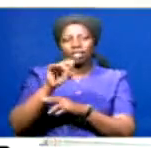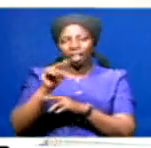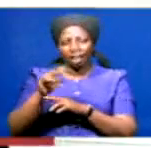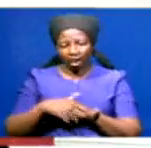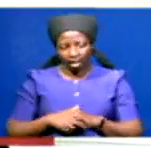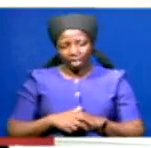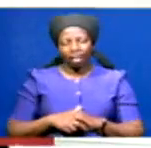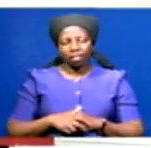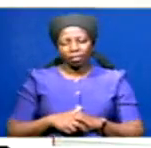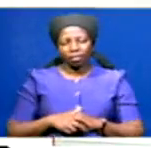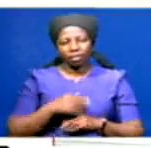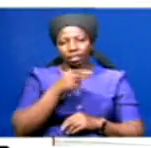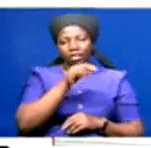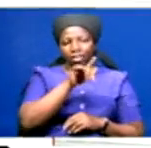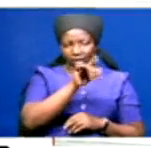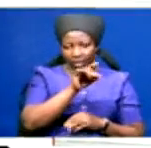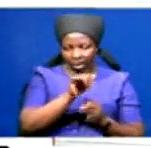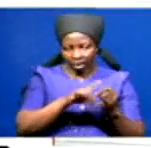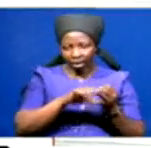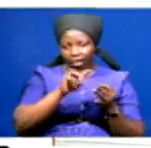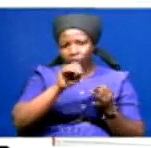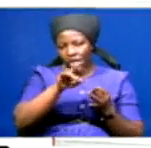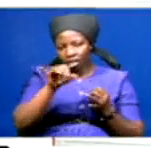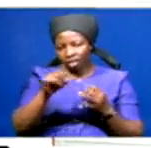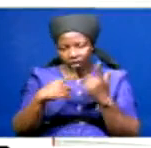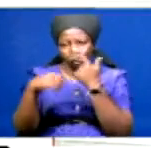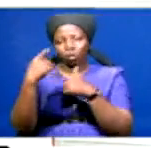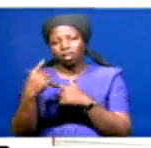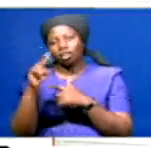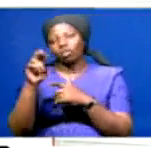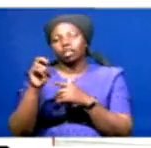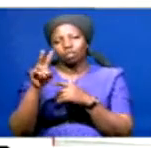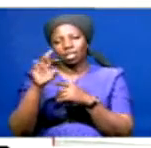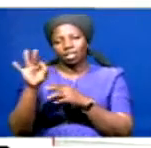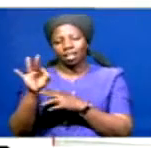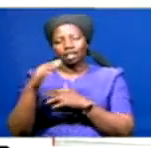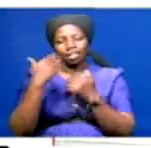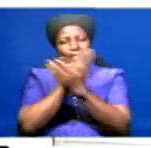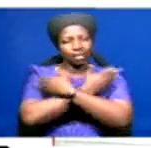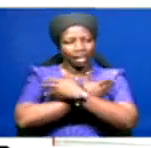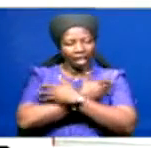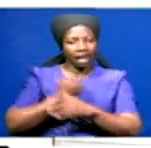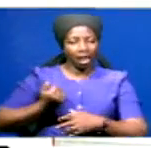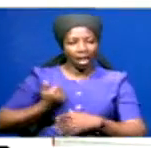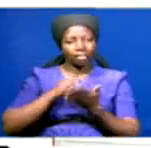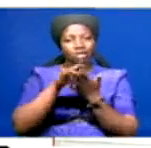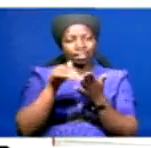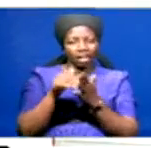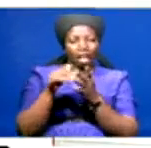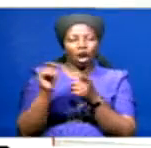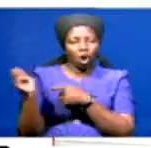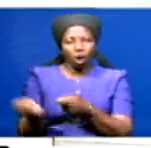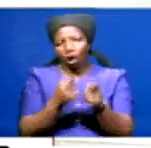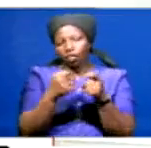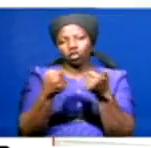Hilda Nganga and Maurice Matumo clinched victory in the 2023 Starehe Girls Centre Charity Golf Tournament held at